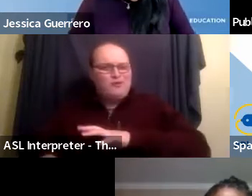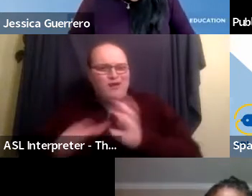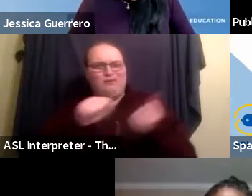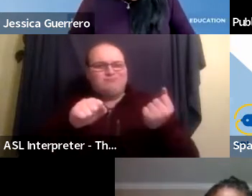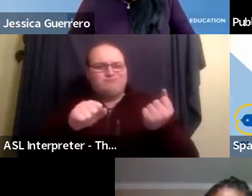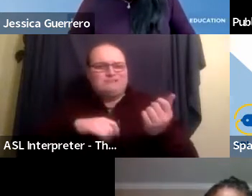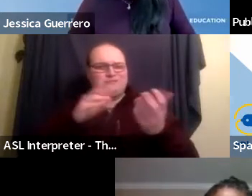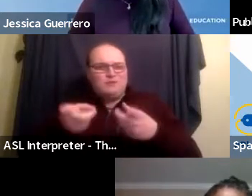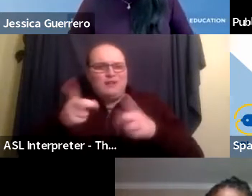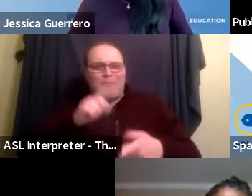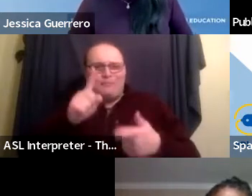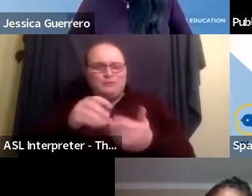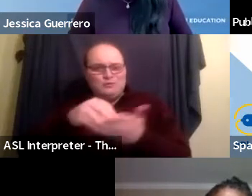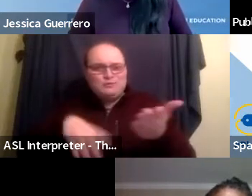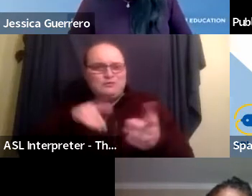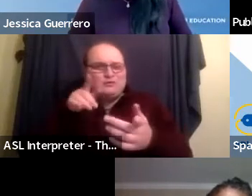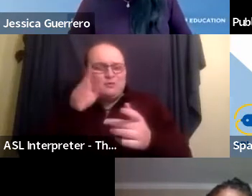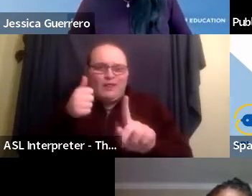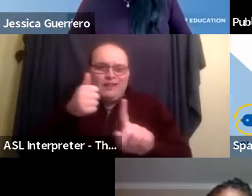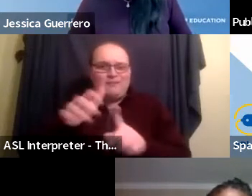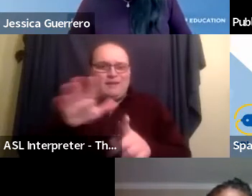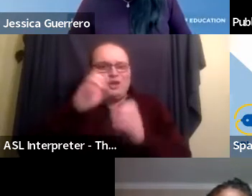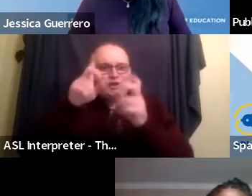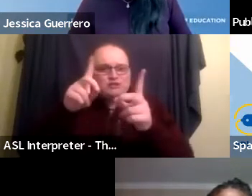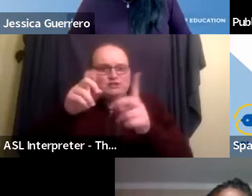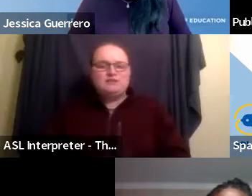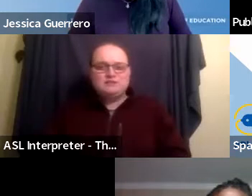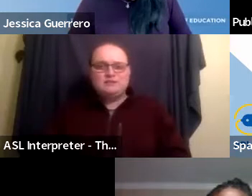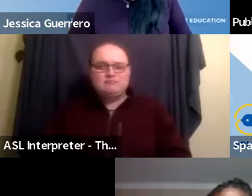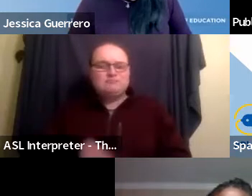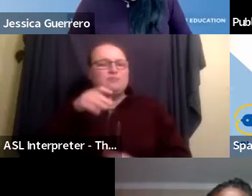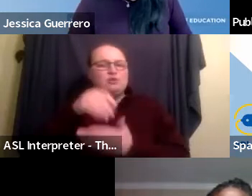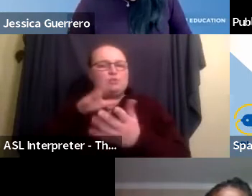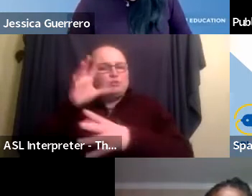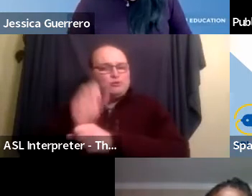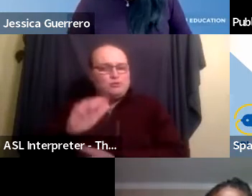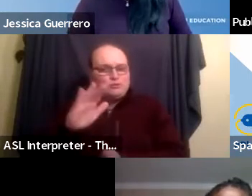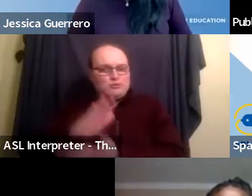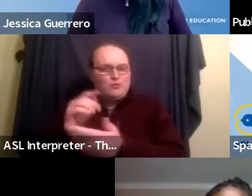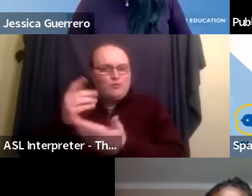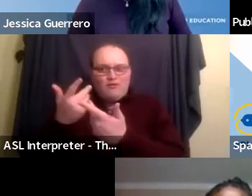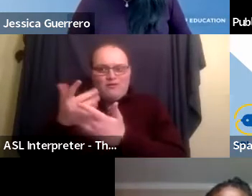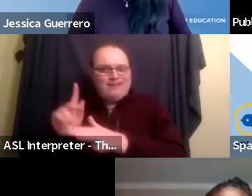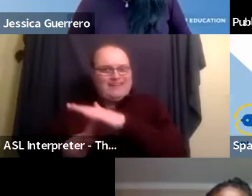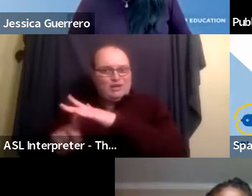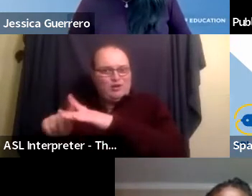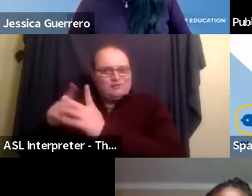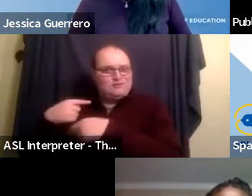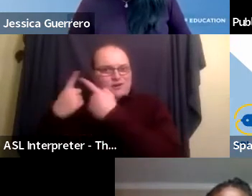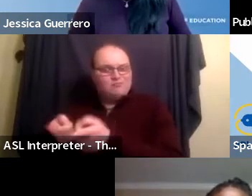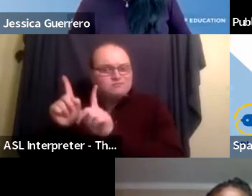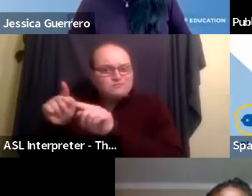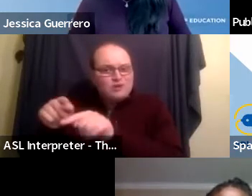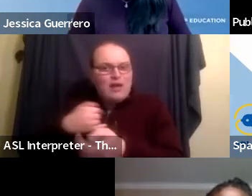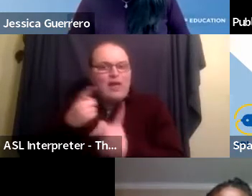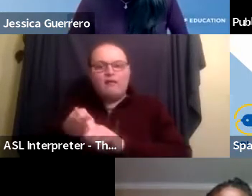these students that will also impact their education. These students are used to the school, have been in this school since kindergarten, have a routine, have their friends, have